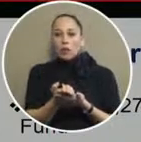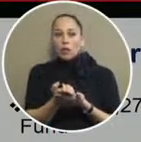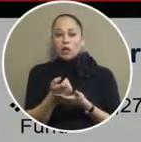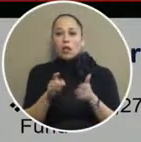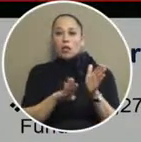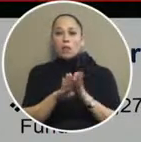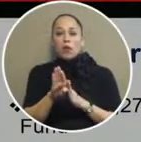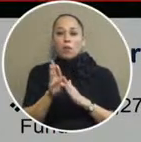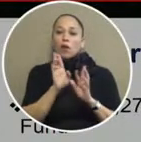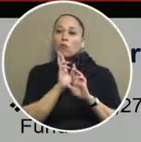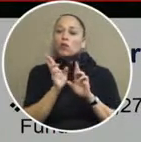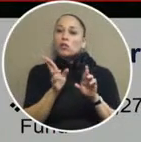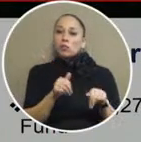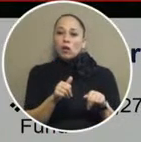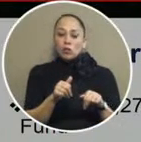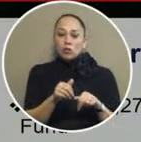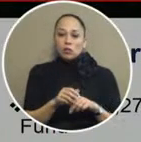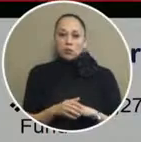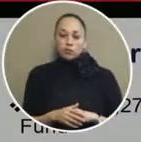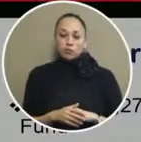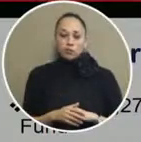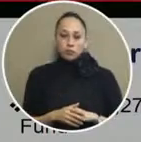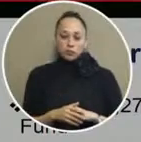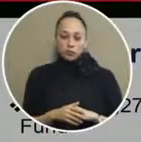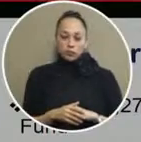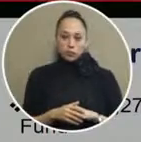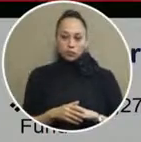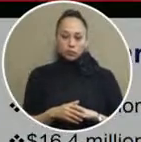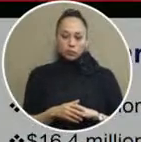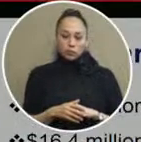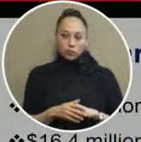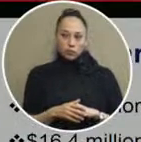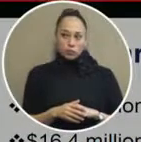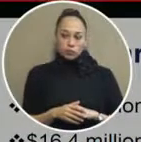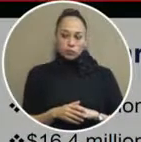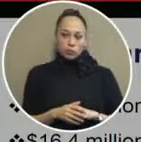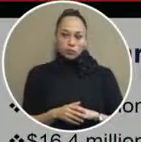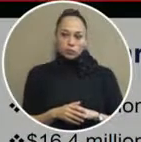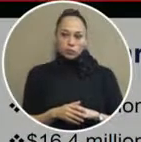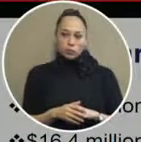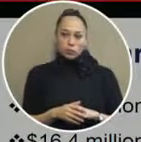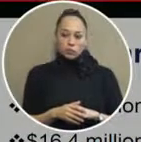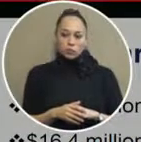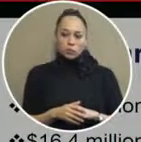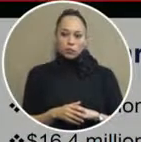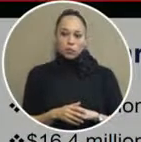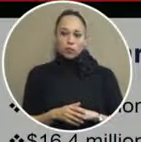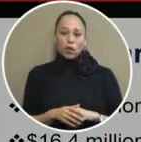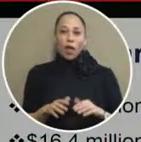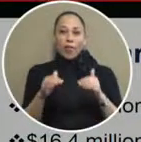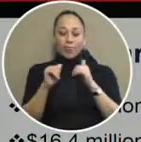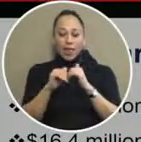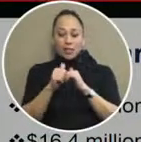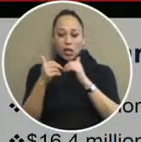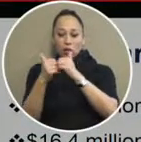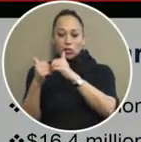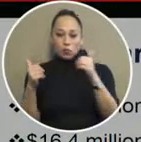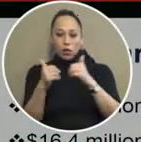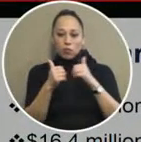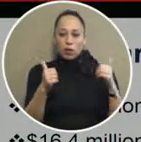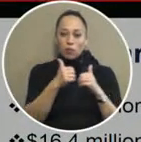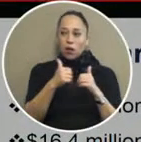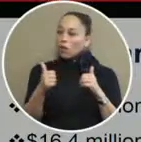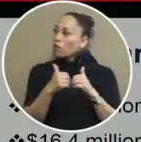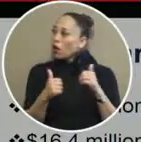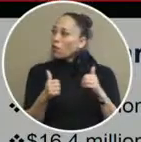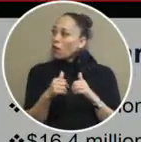development response and recovery efforts. Next slide. So this was the breakout, just over $84 million